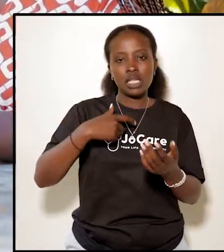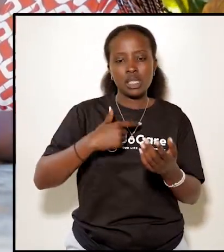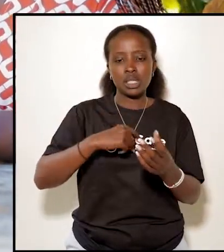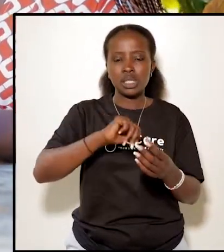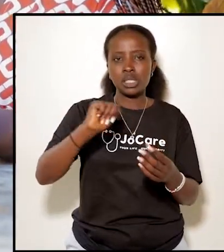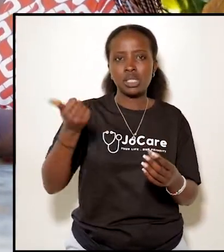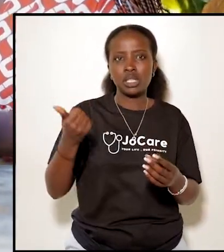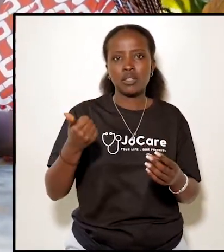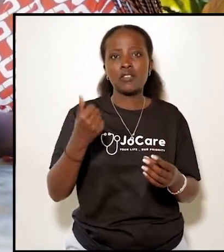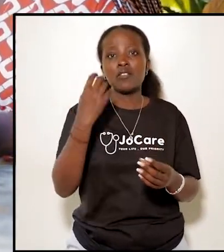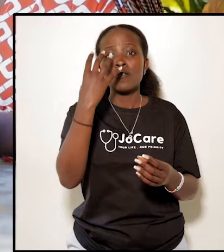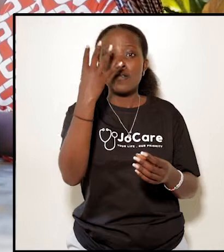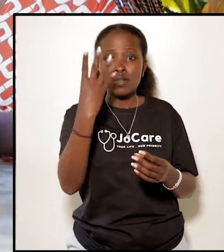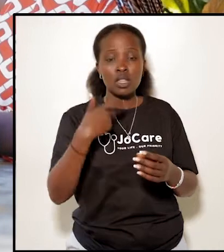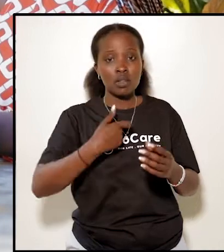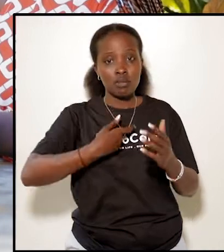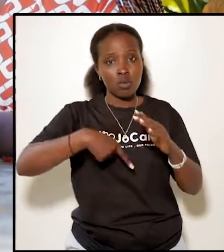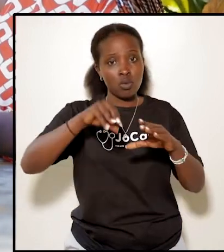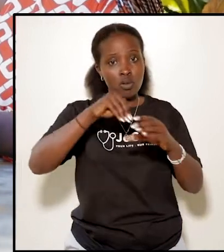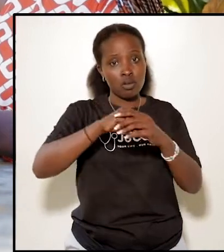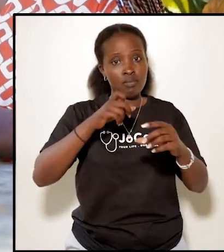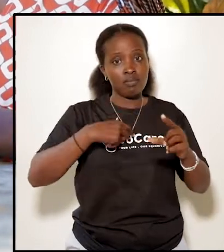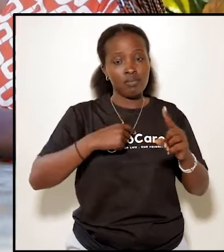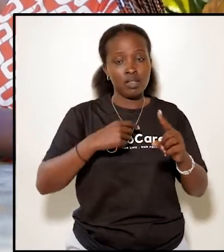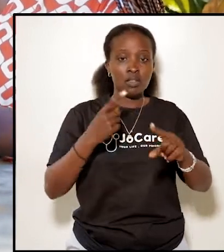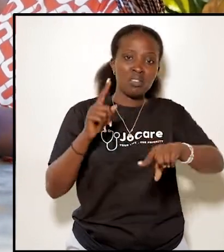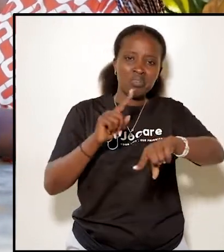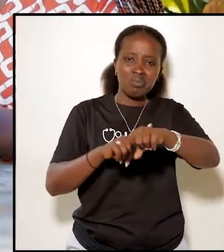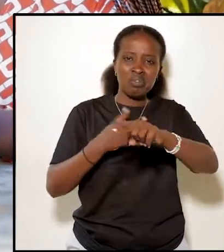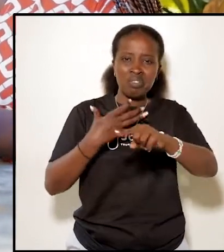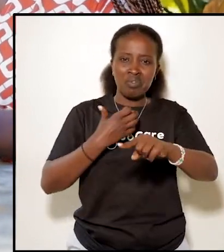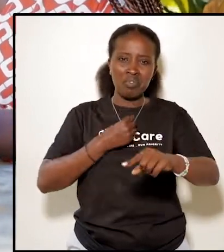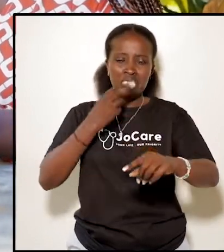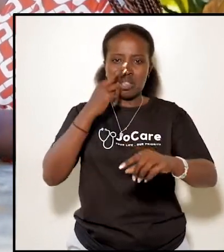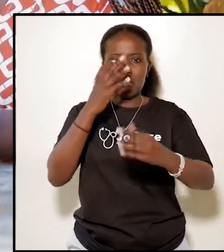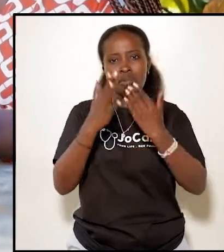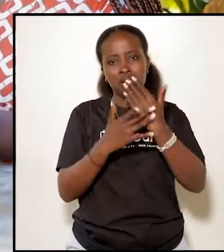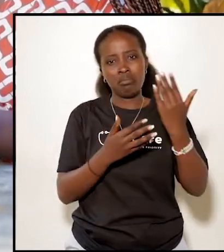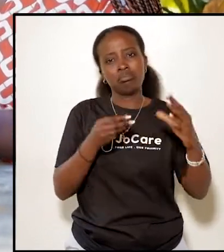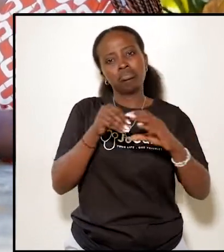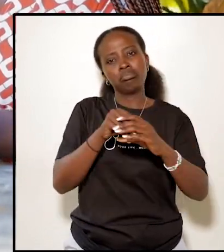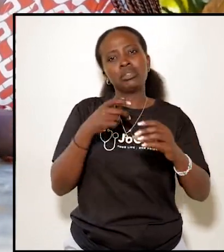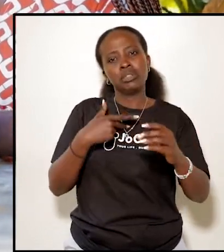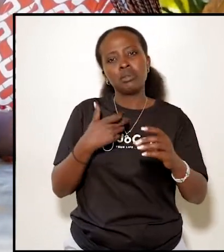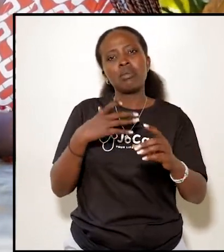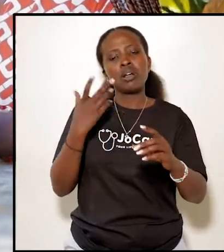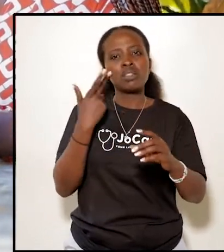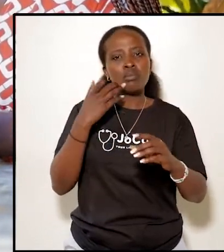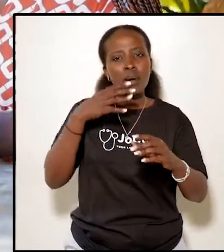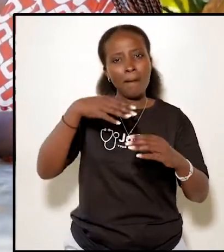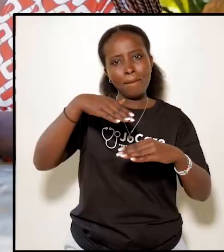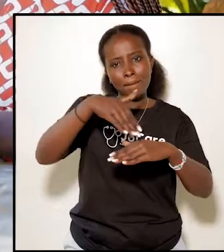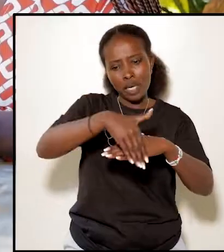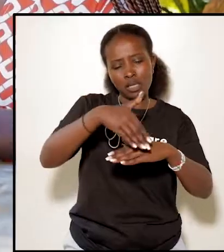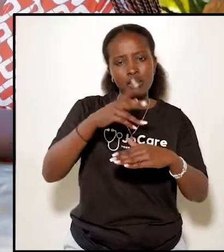And also for the bleeding, you may find that when you're having that bleeding, it fills the